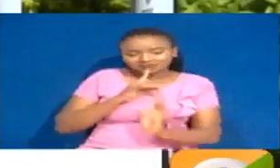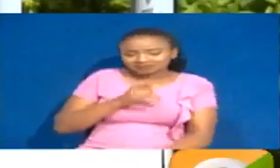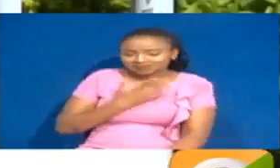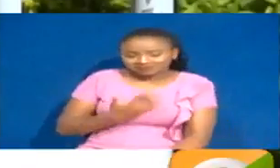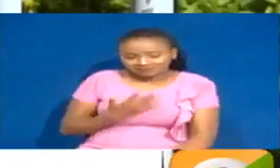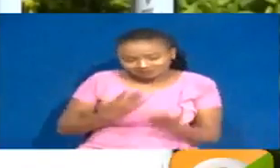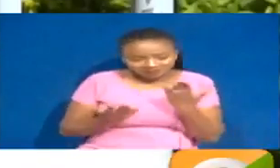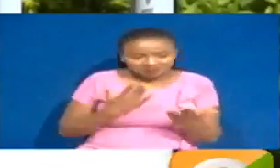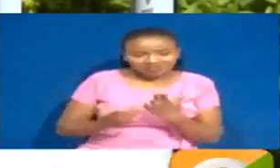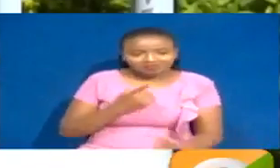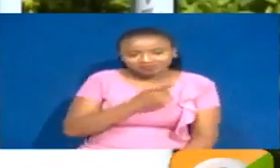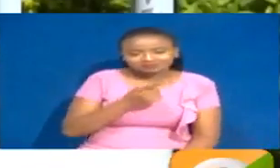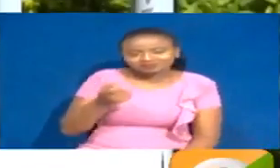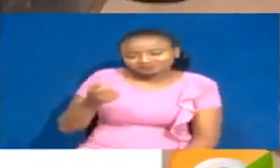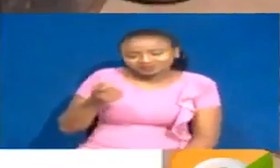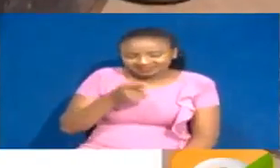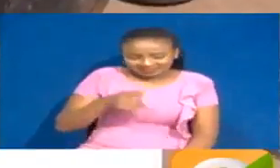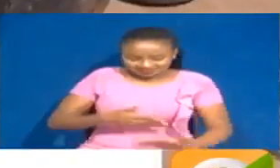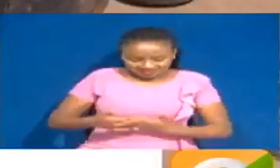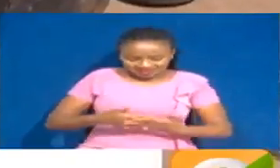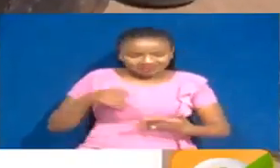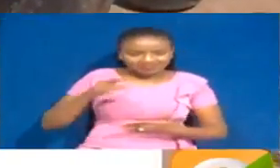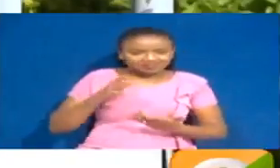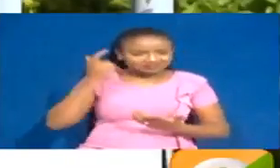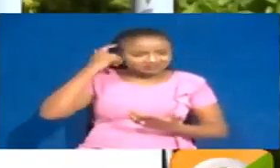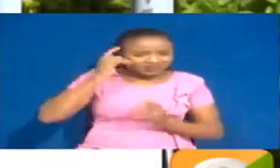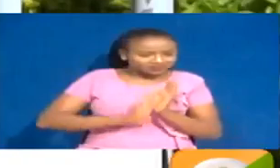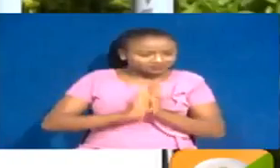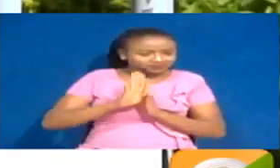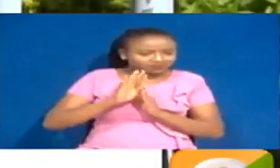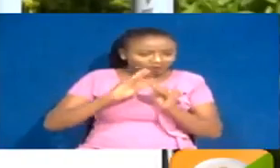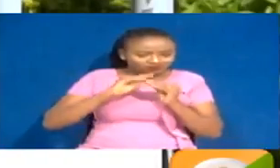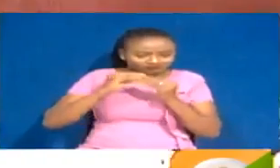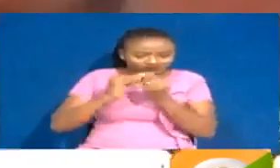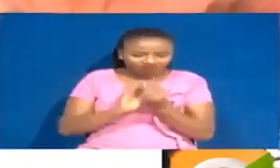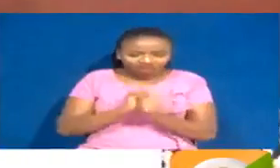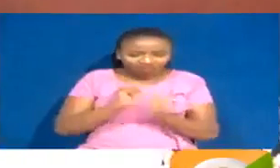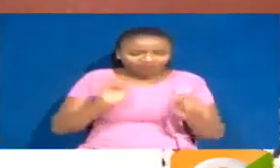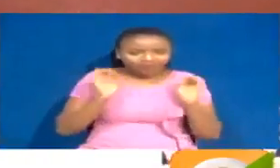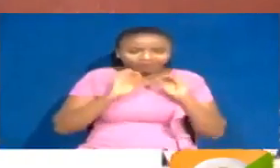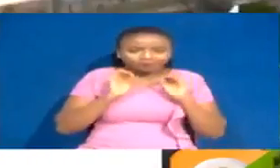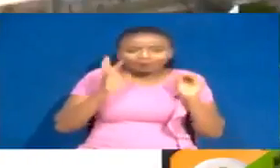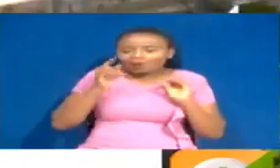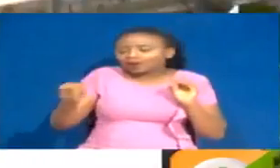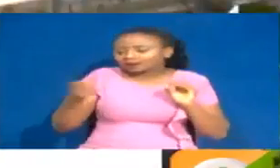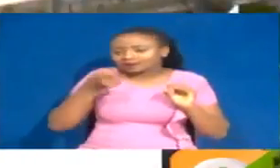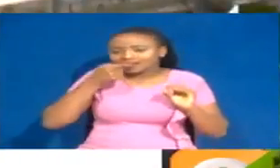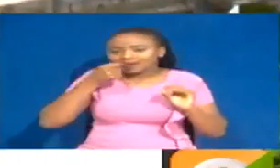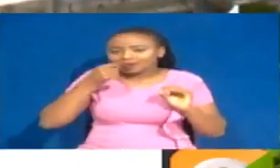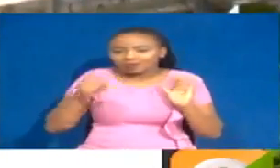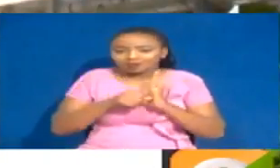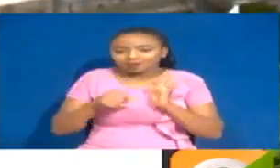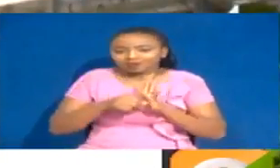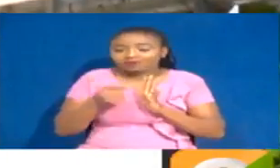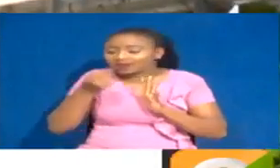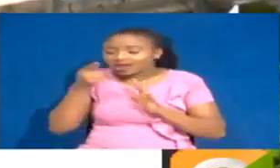it was because of the medication. The drugs I took could have affected the baby. January